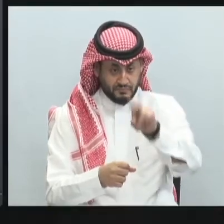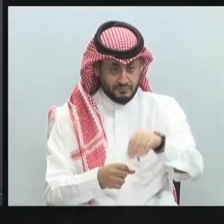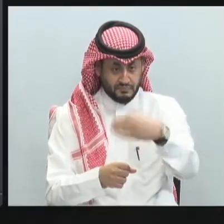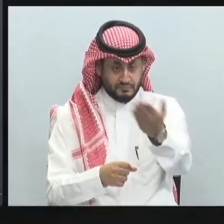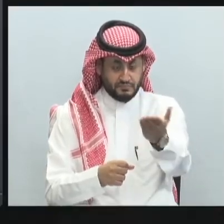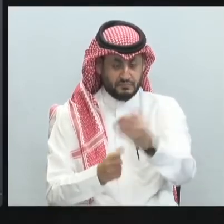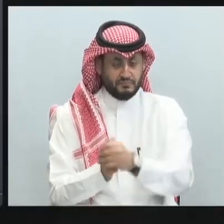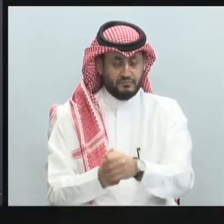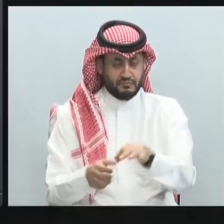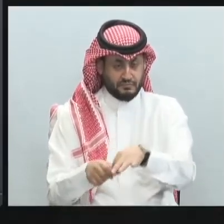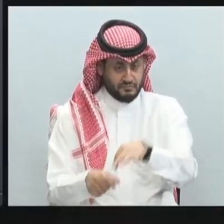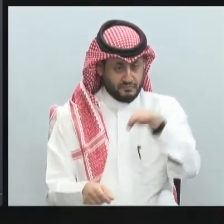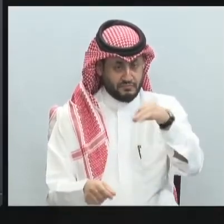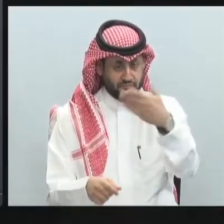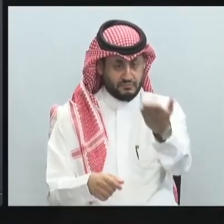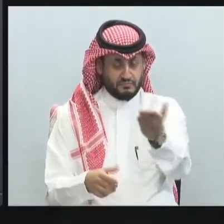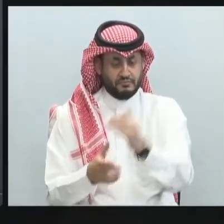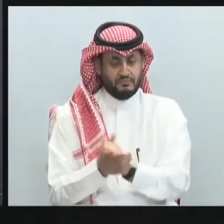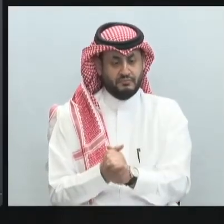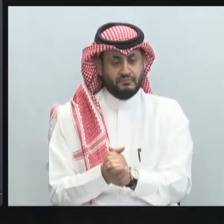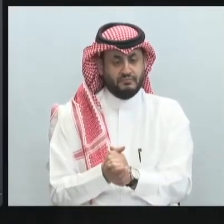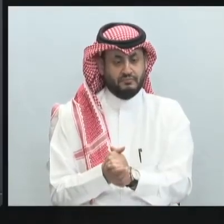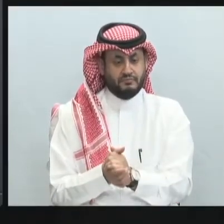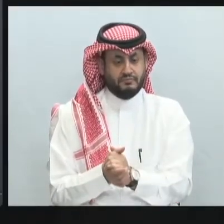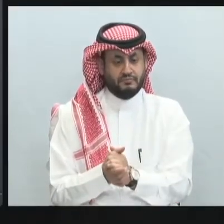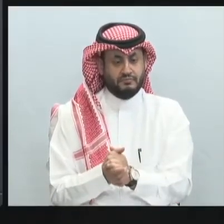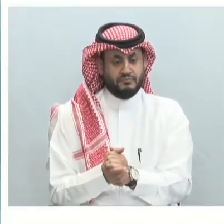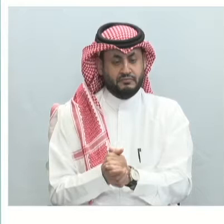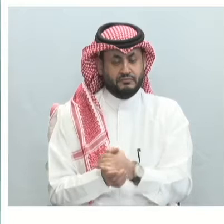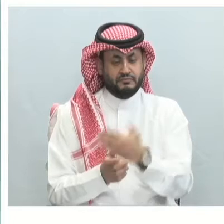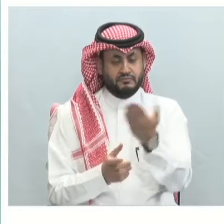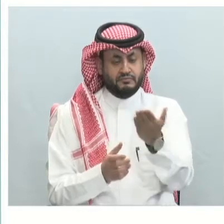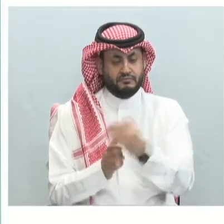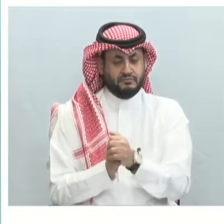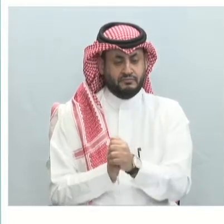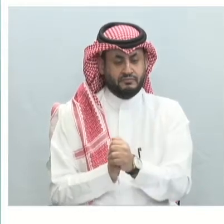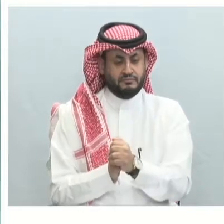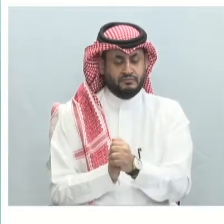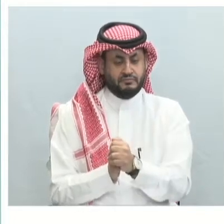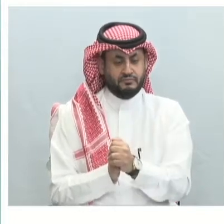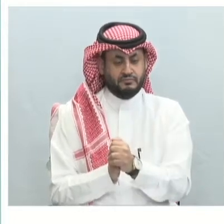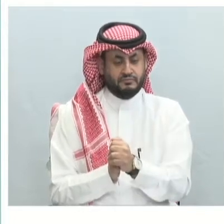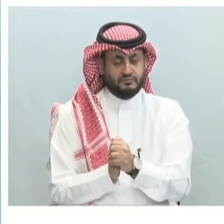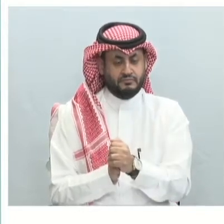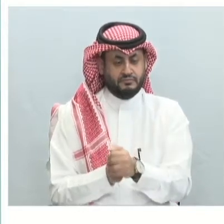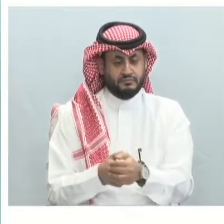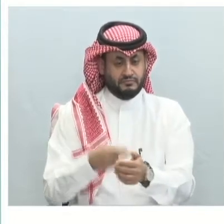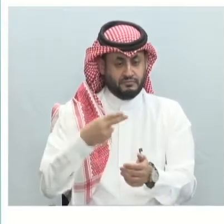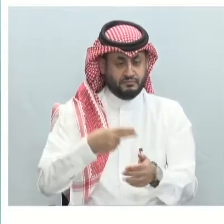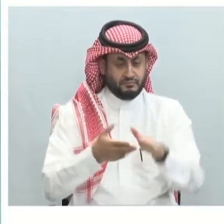We will trace. So use your pen or pencil and trace. So let's start with capital